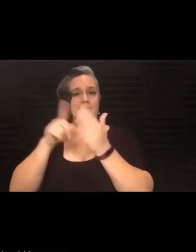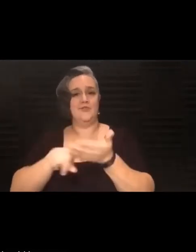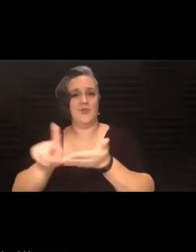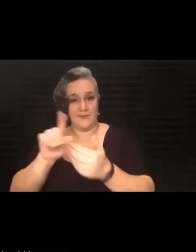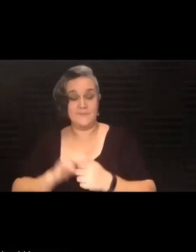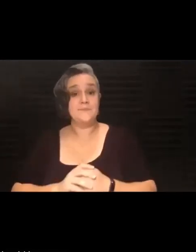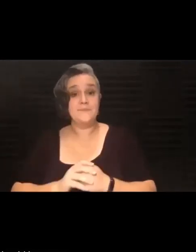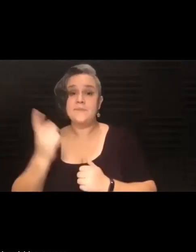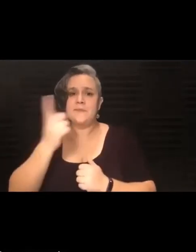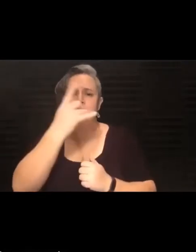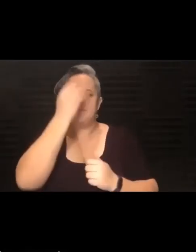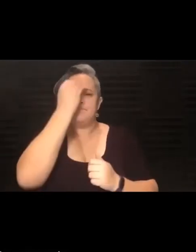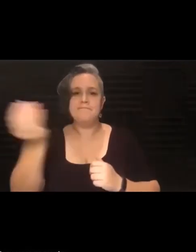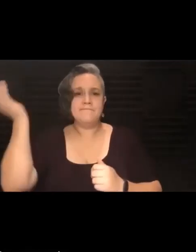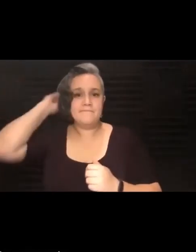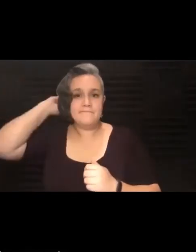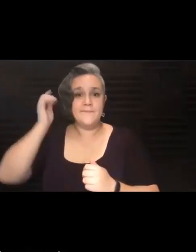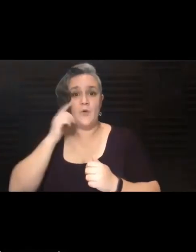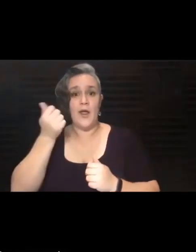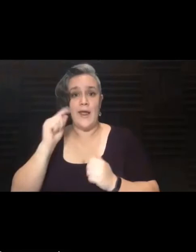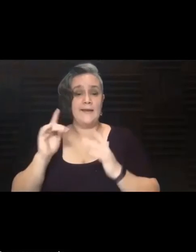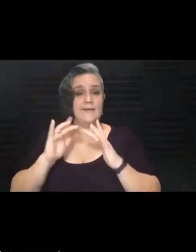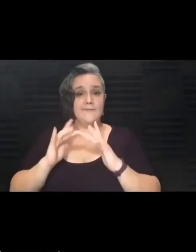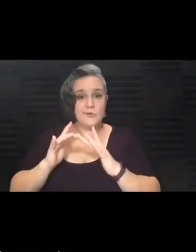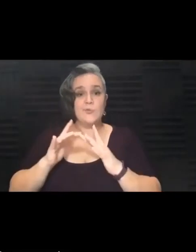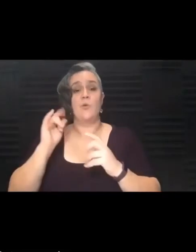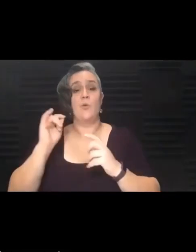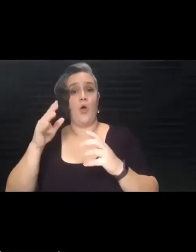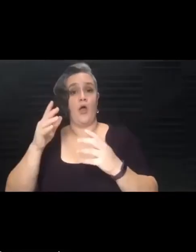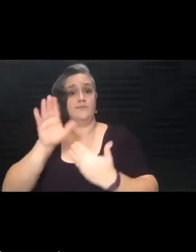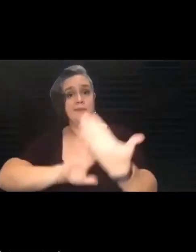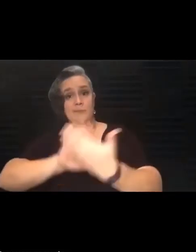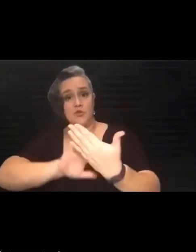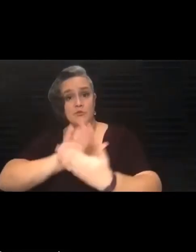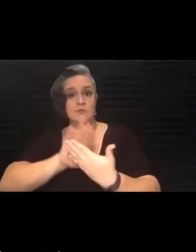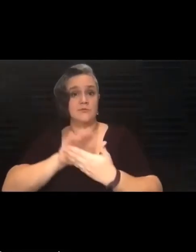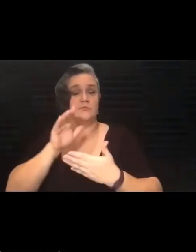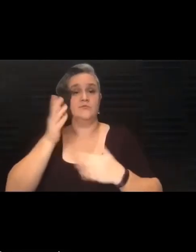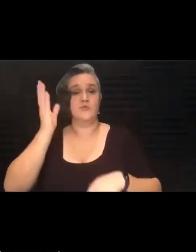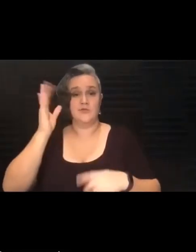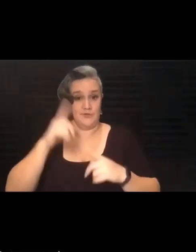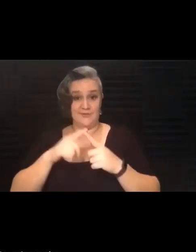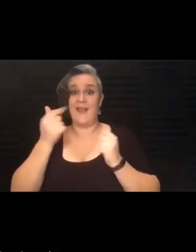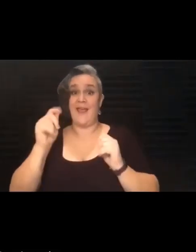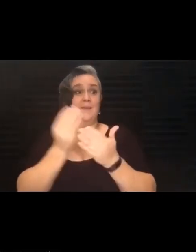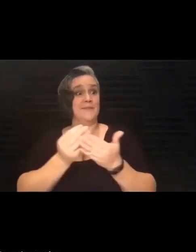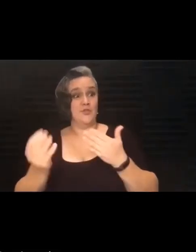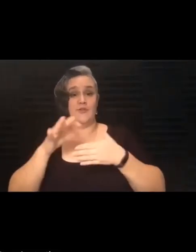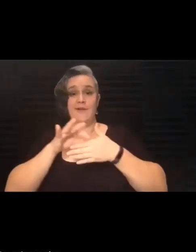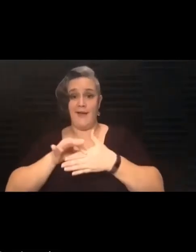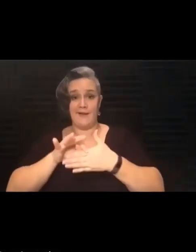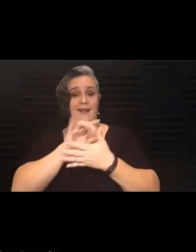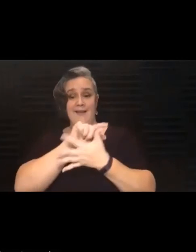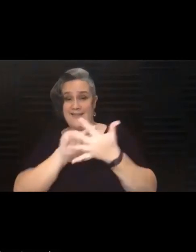any virtual presentation or even any in-person presentation that you may do, materials, content, and other activities should be reviewed